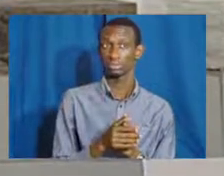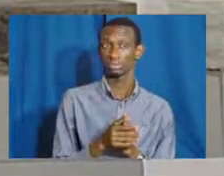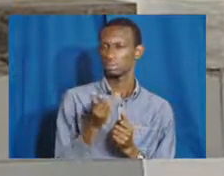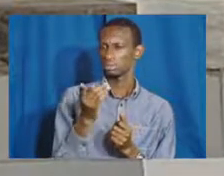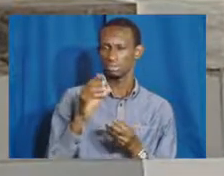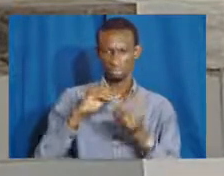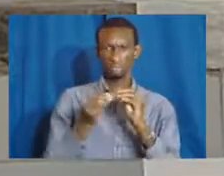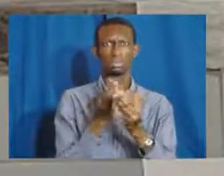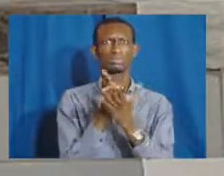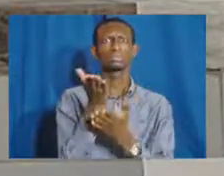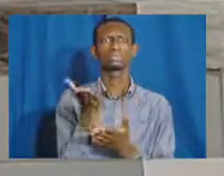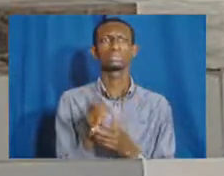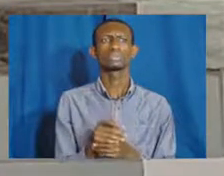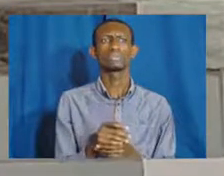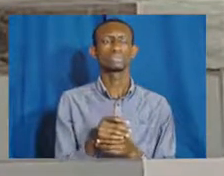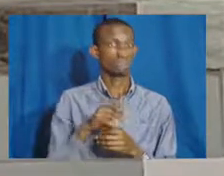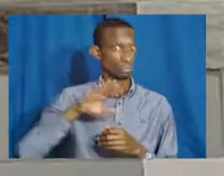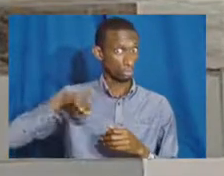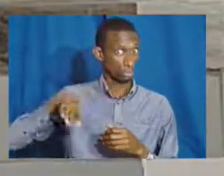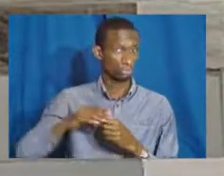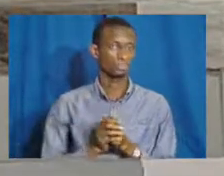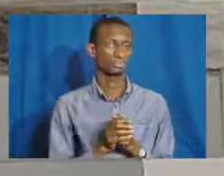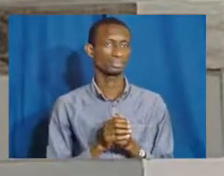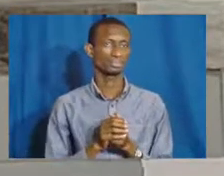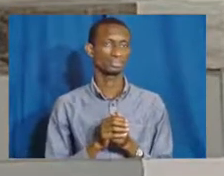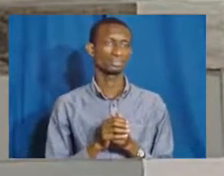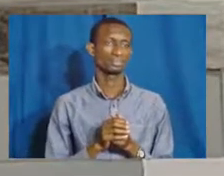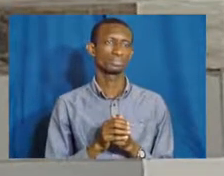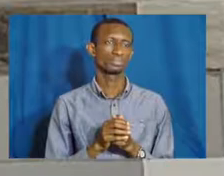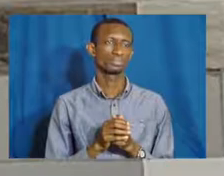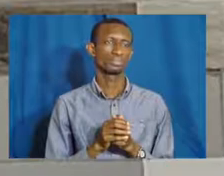real numbers. The last, we have